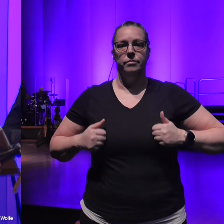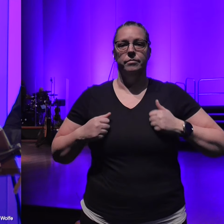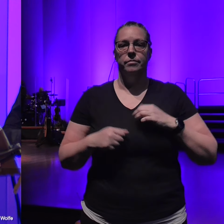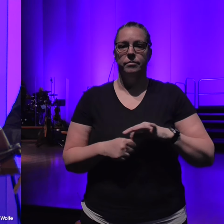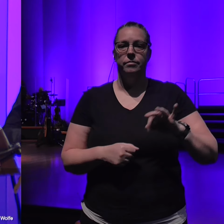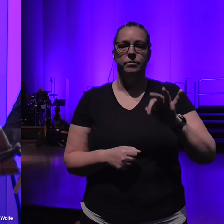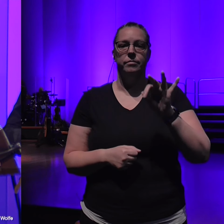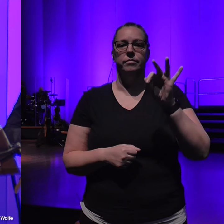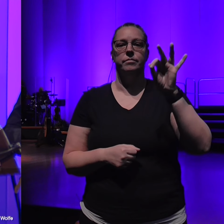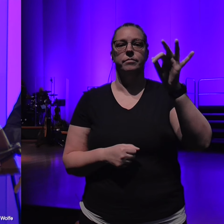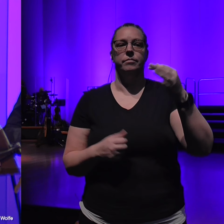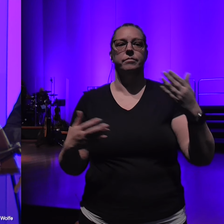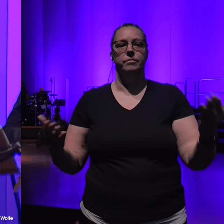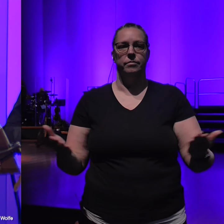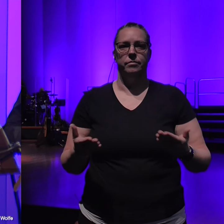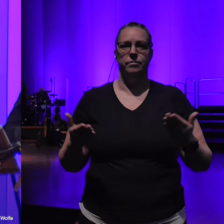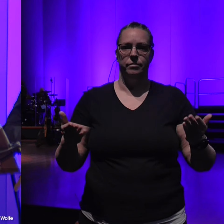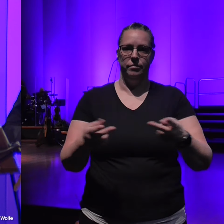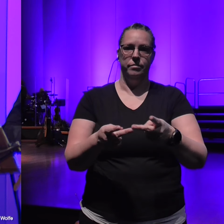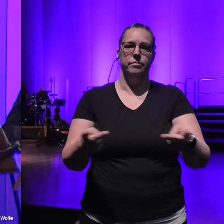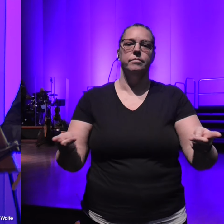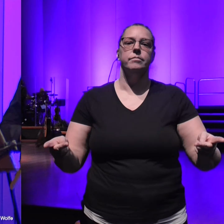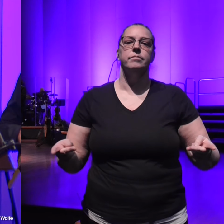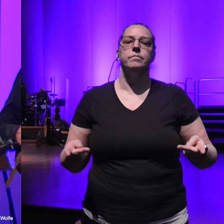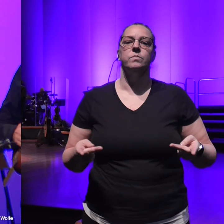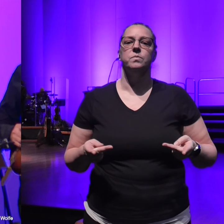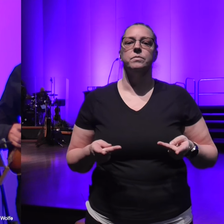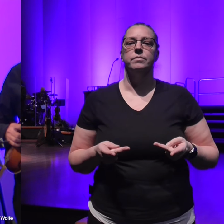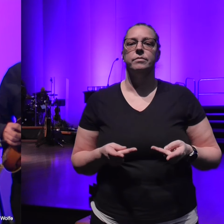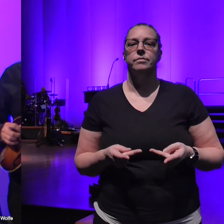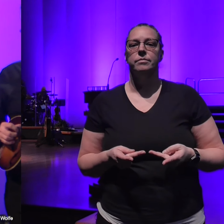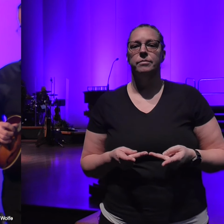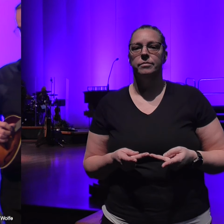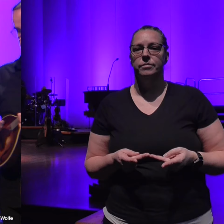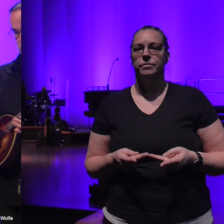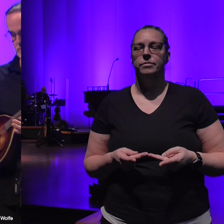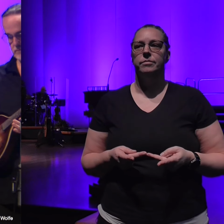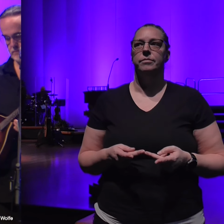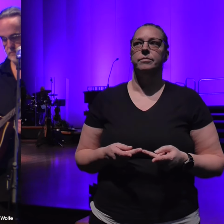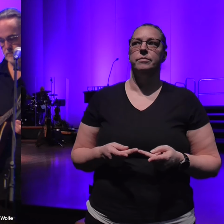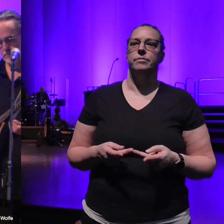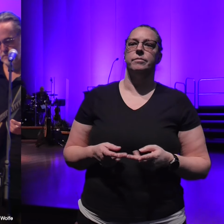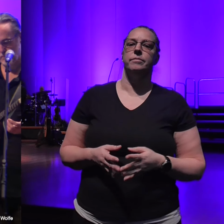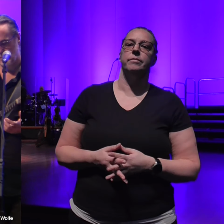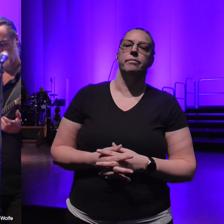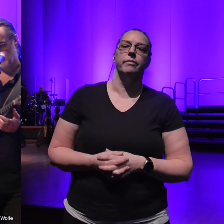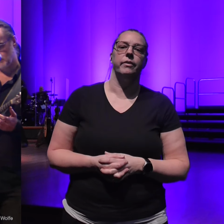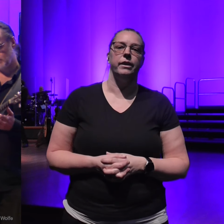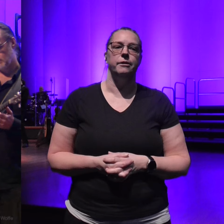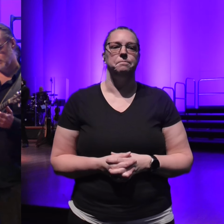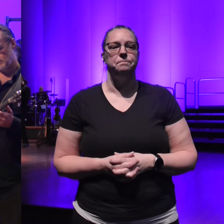Surely the presence of God is in this place.